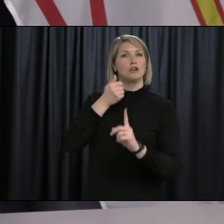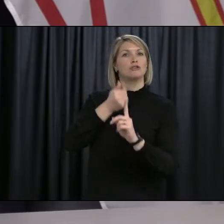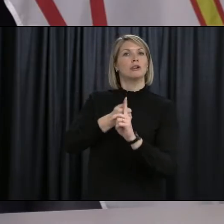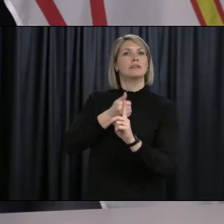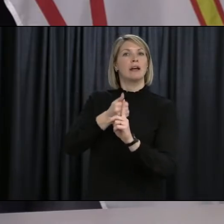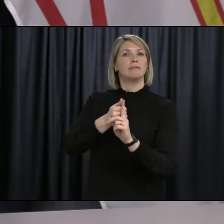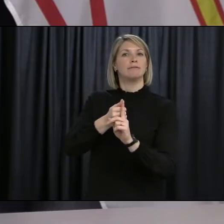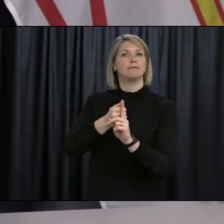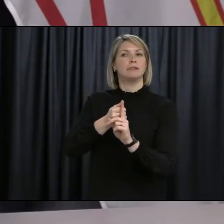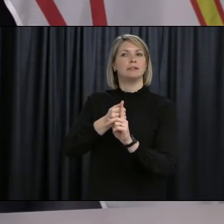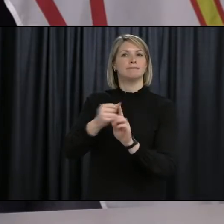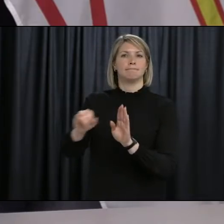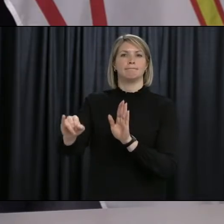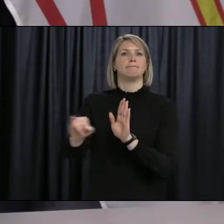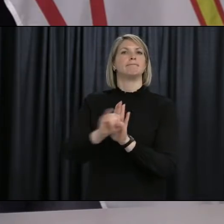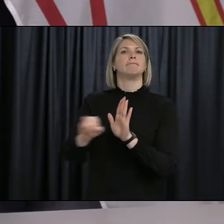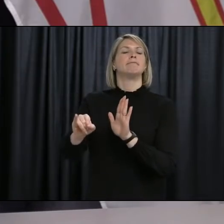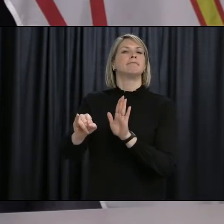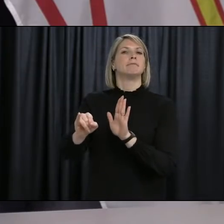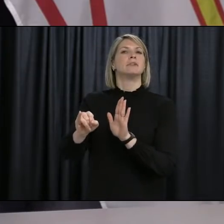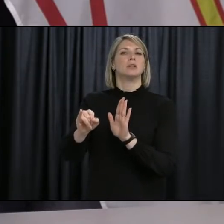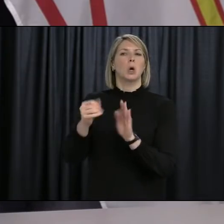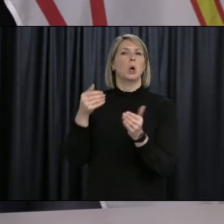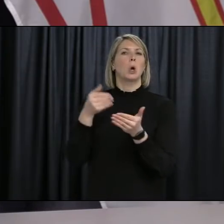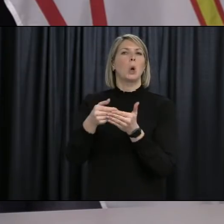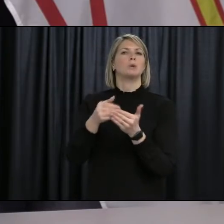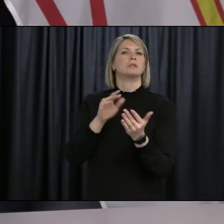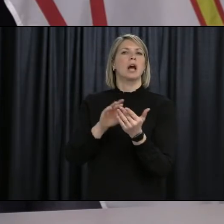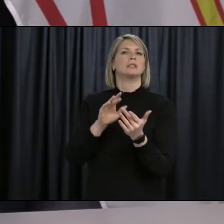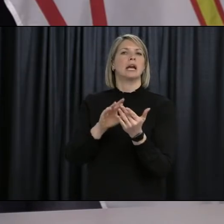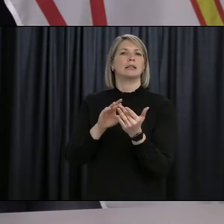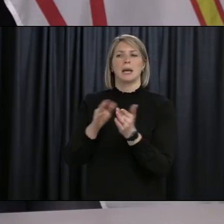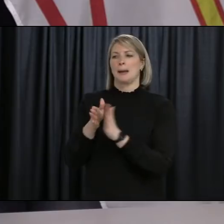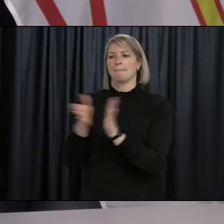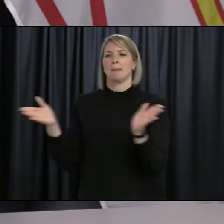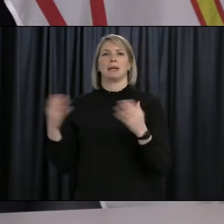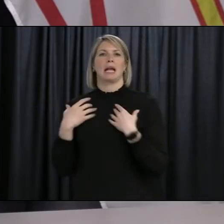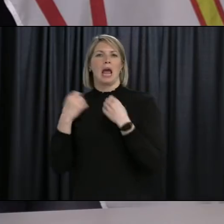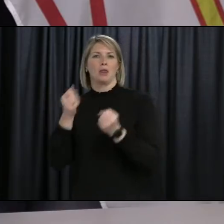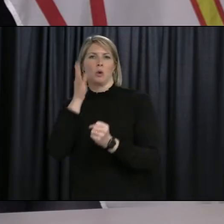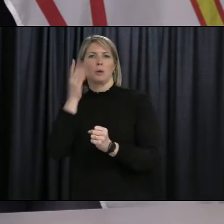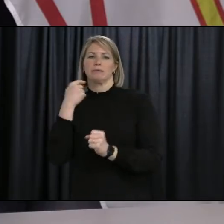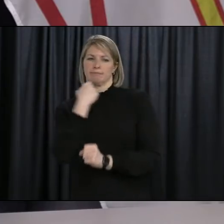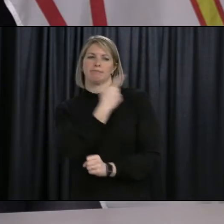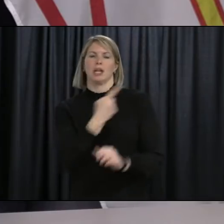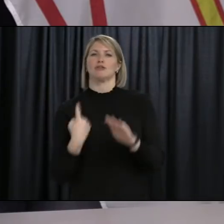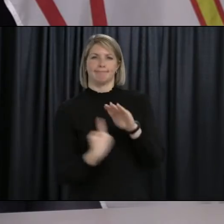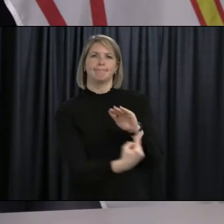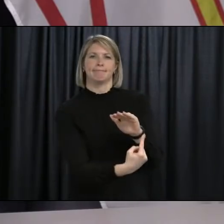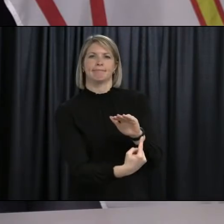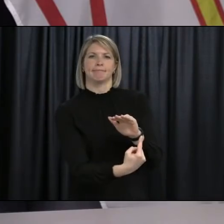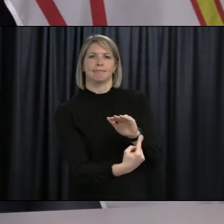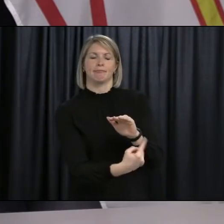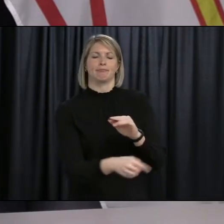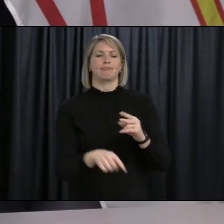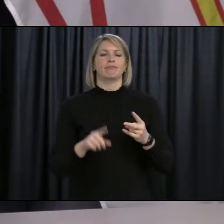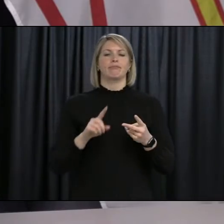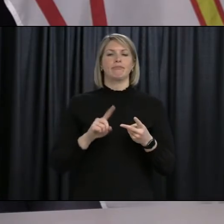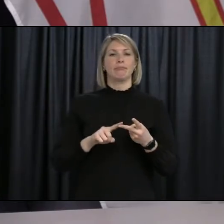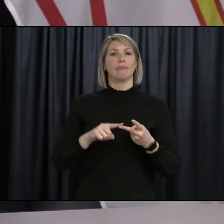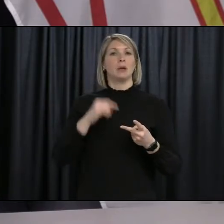a positive case, public health will let you know and they will advise you about isolation. If you've